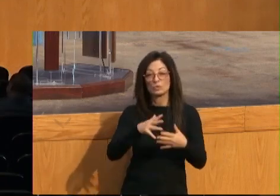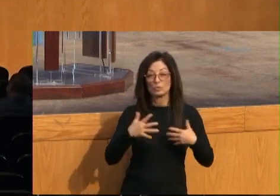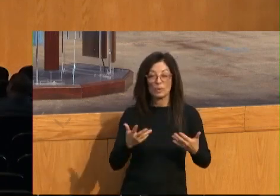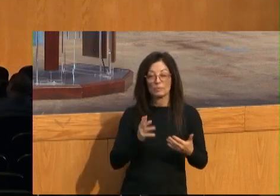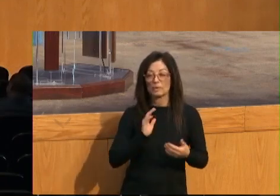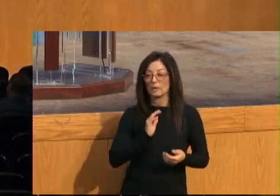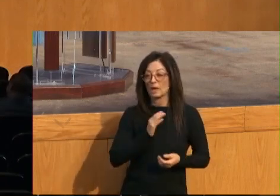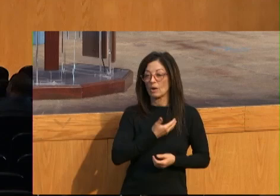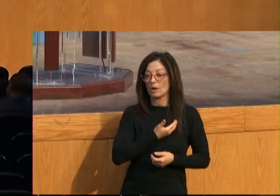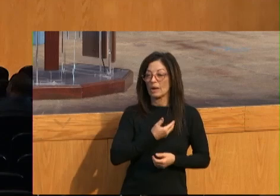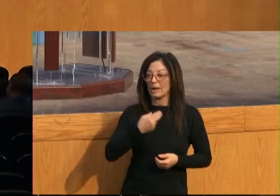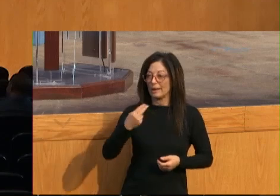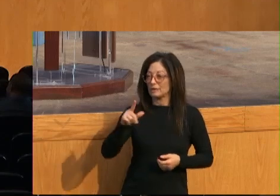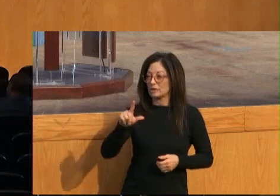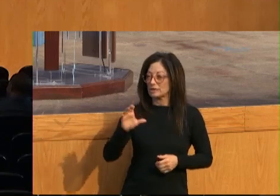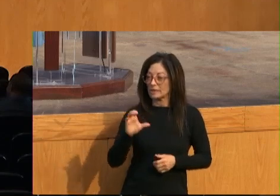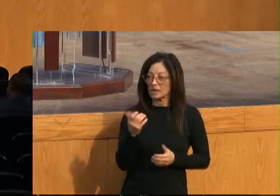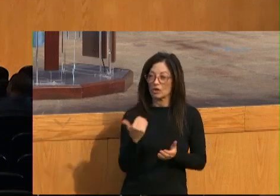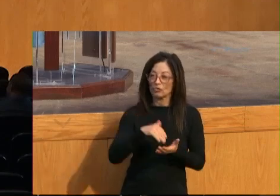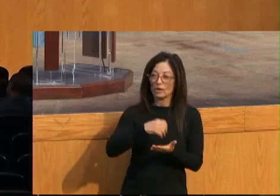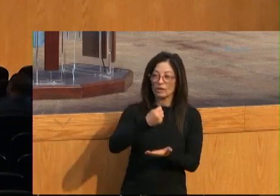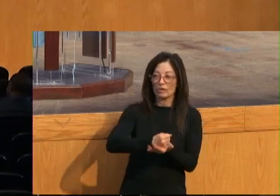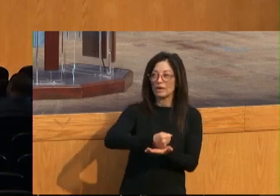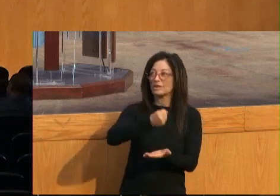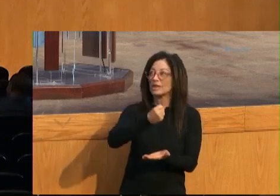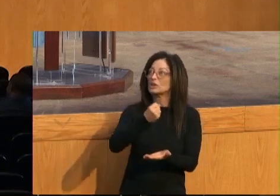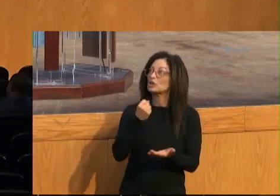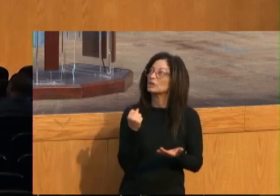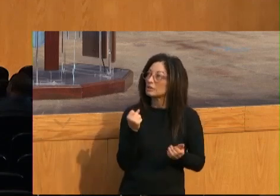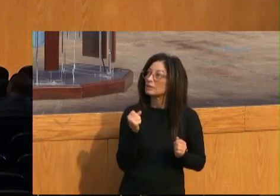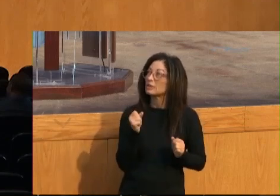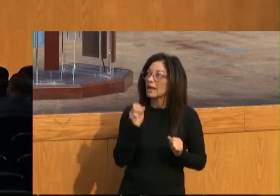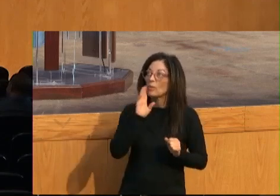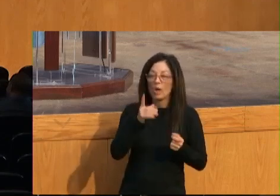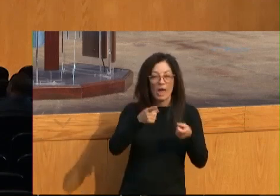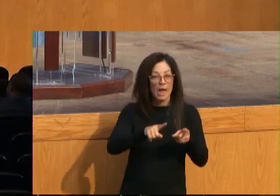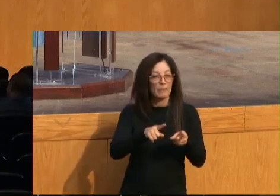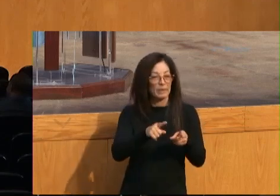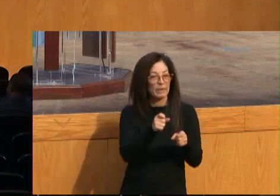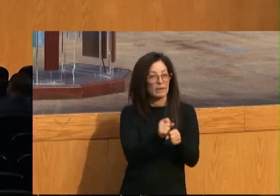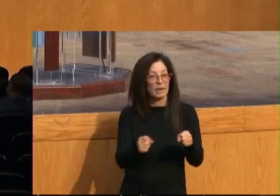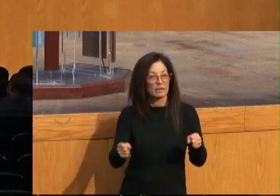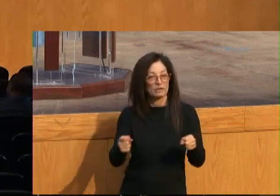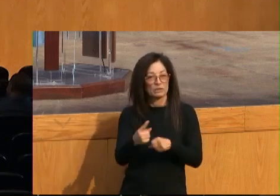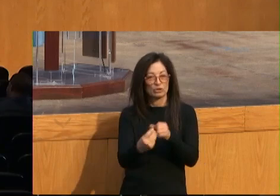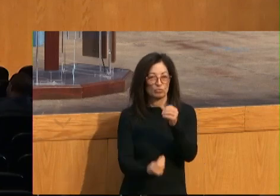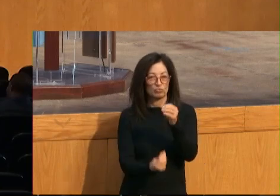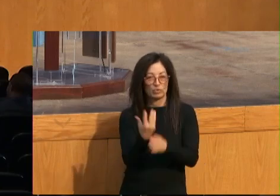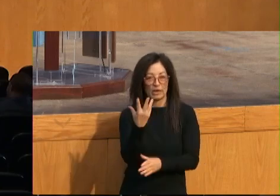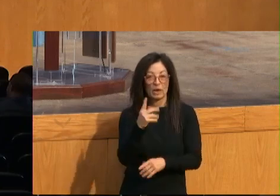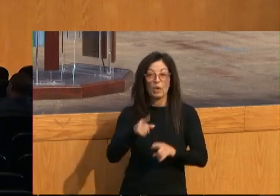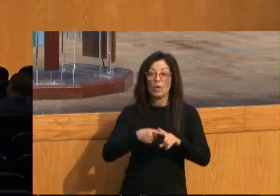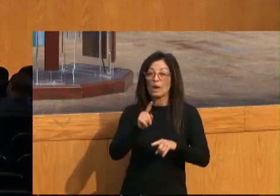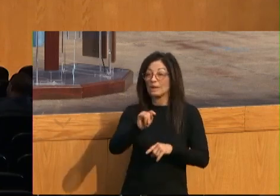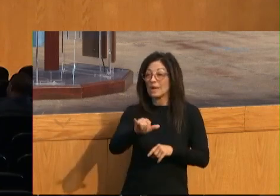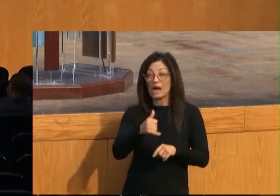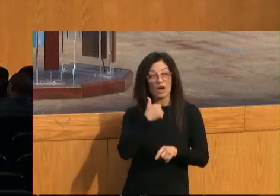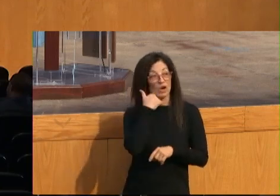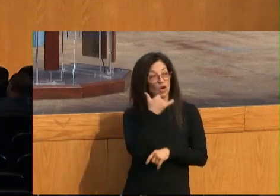HLC reaccreditation and reaffirmation visit, which will happen next spring. And so when Ty calls